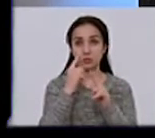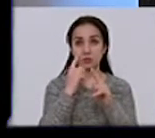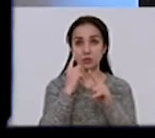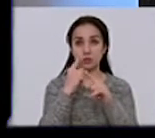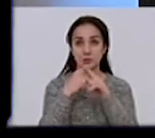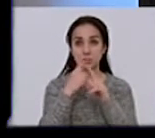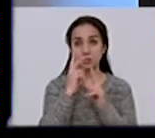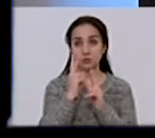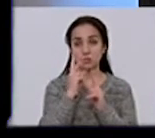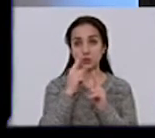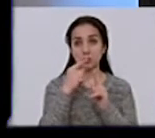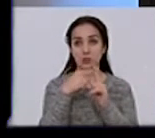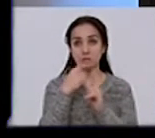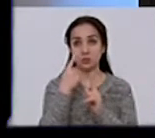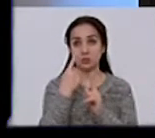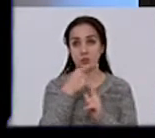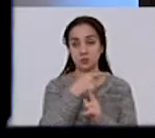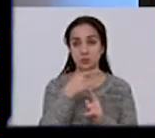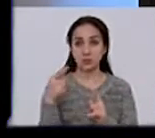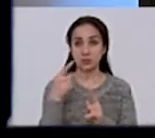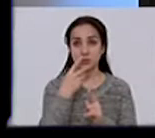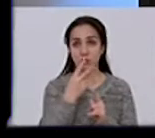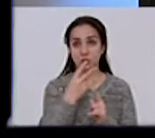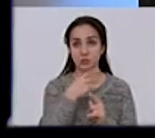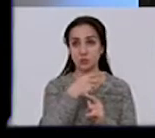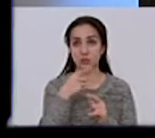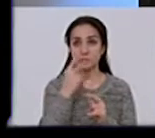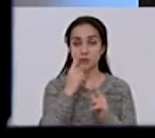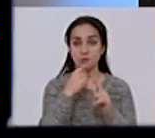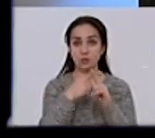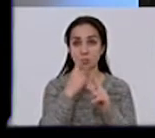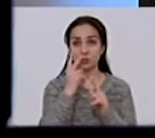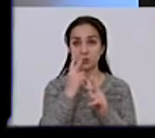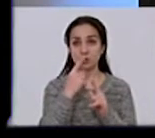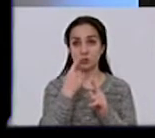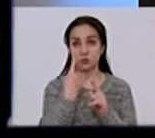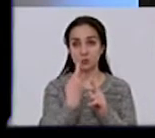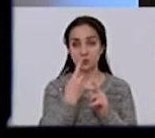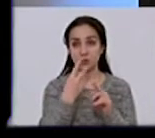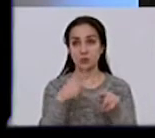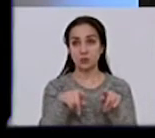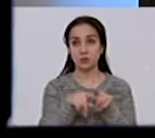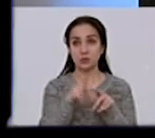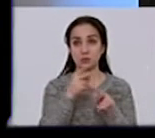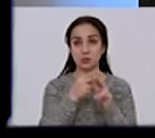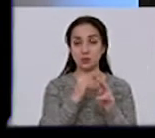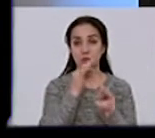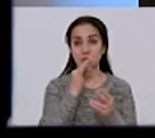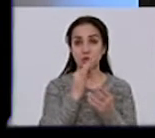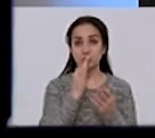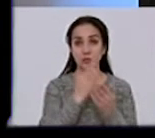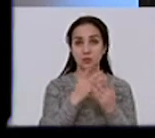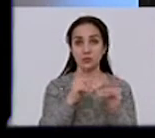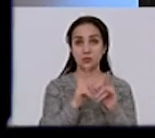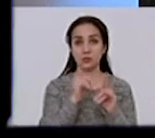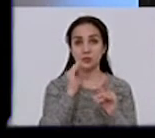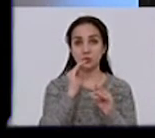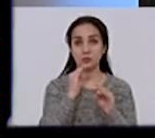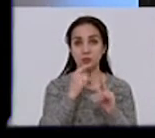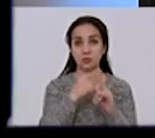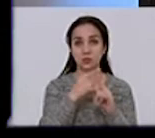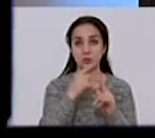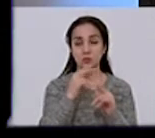xk plus 1 taqsim 2 teng xk taqsim 2. Ya'ni ushbu ifodadagi fxk taqsim